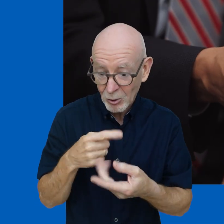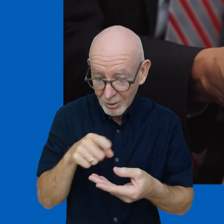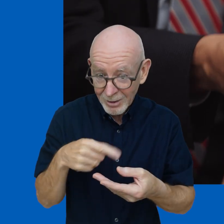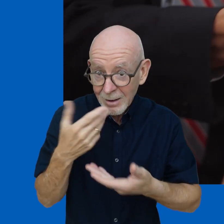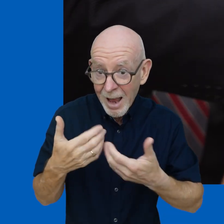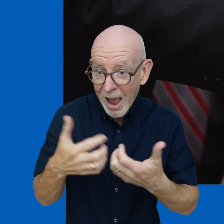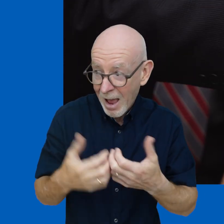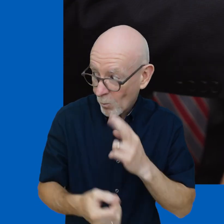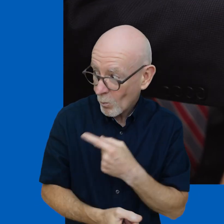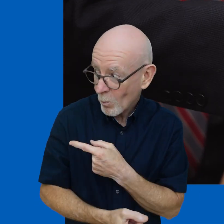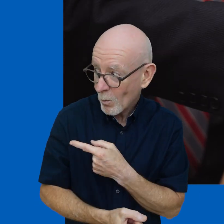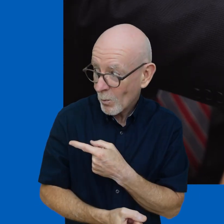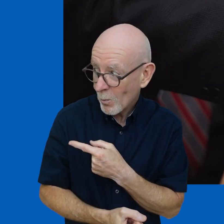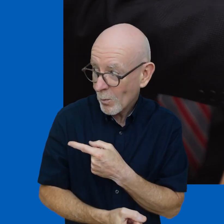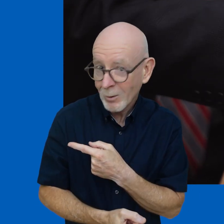instructions,